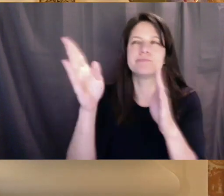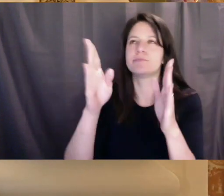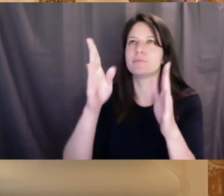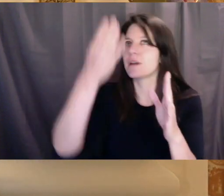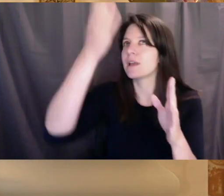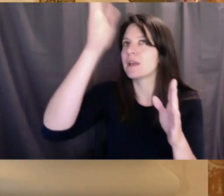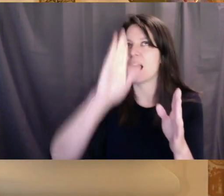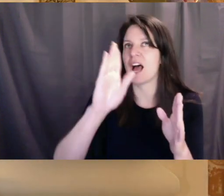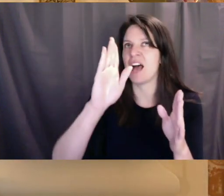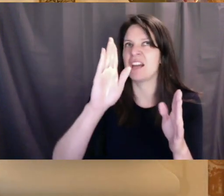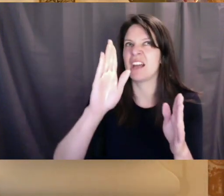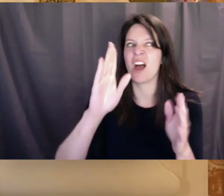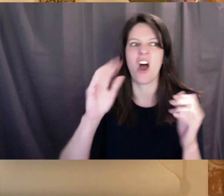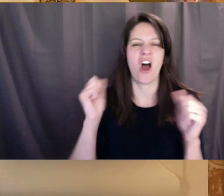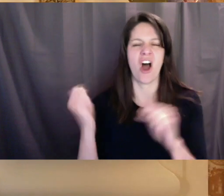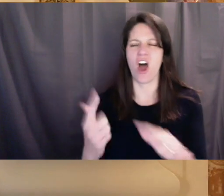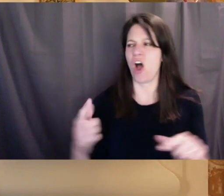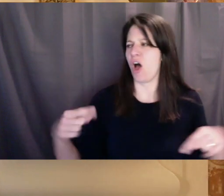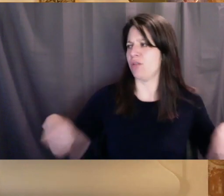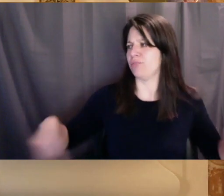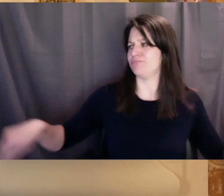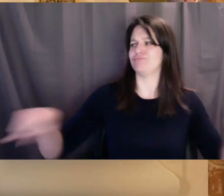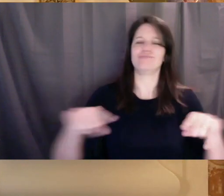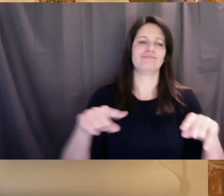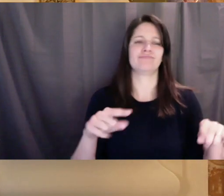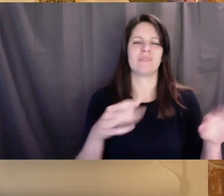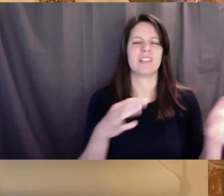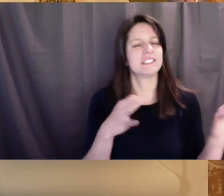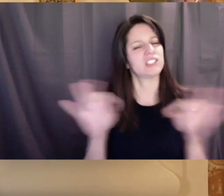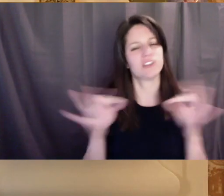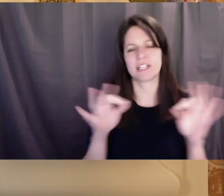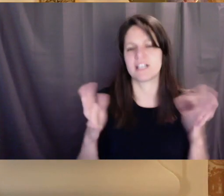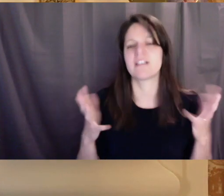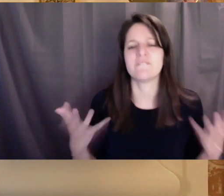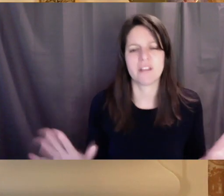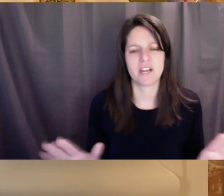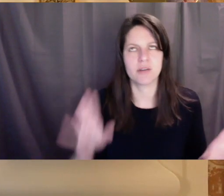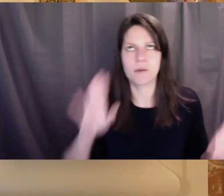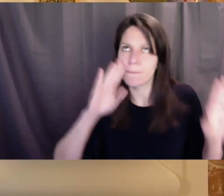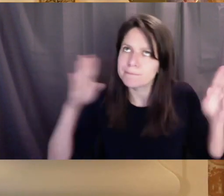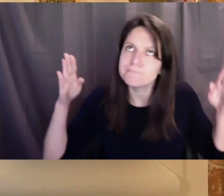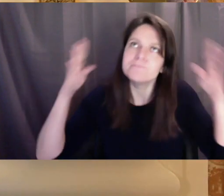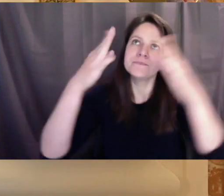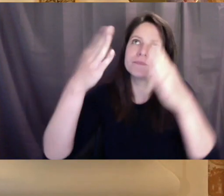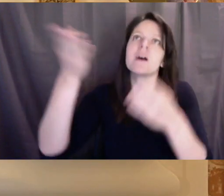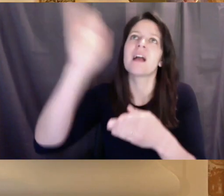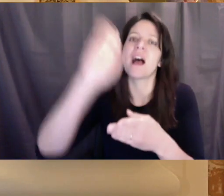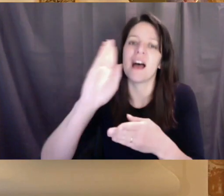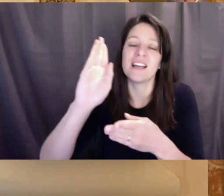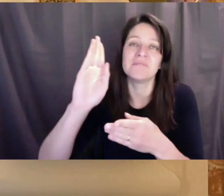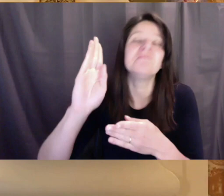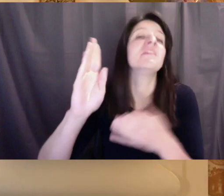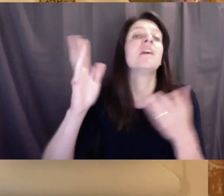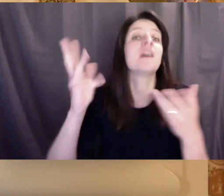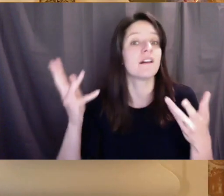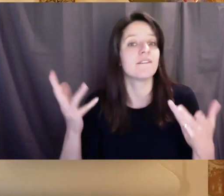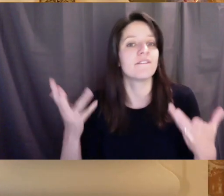then they must turn wholeheartedly towards God and away from all that would distract them from that sincere